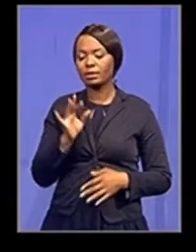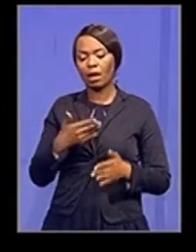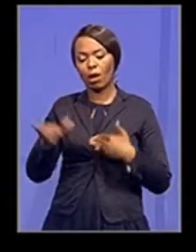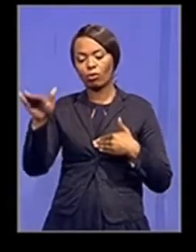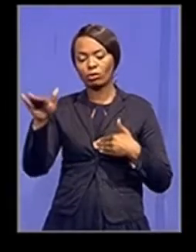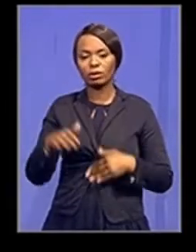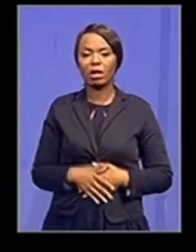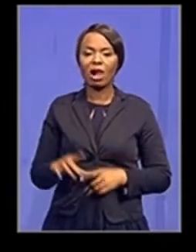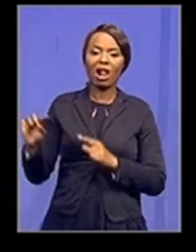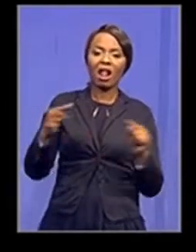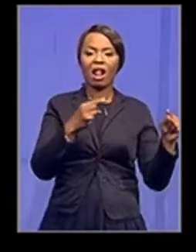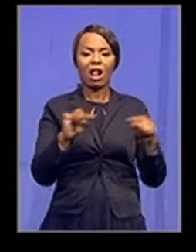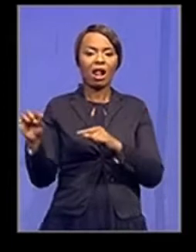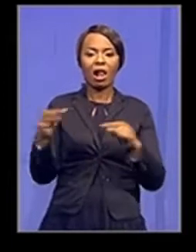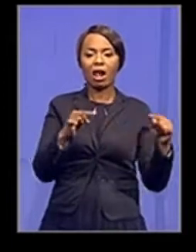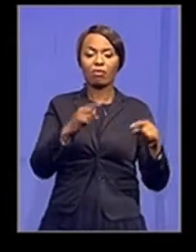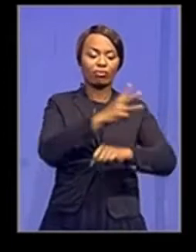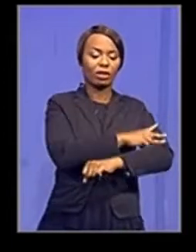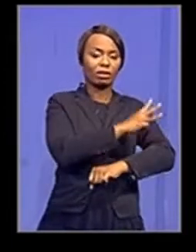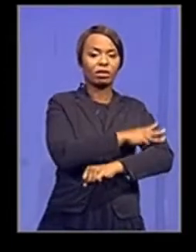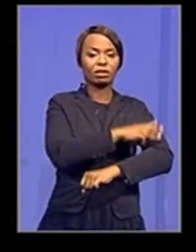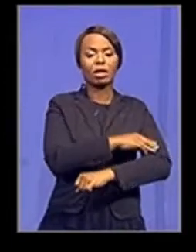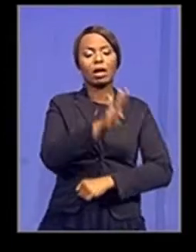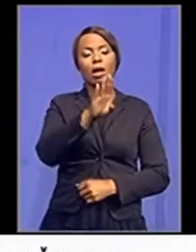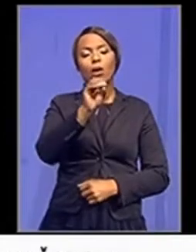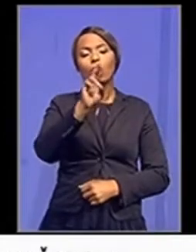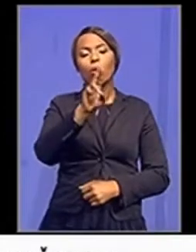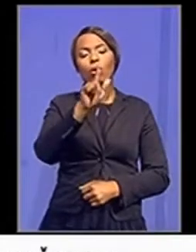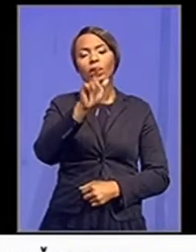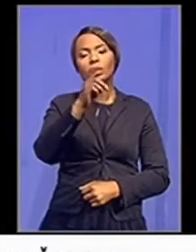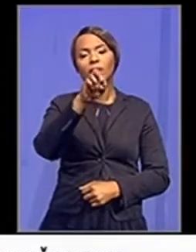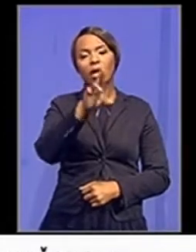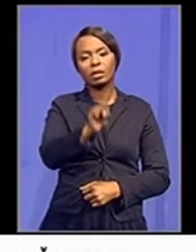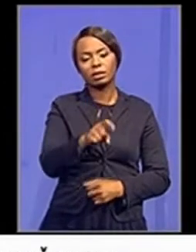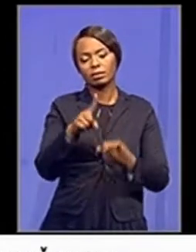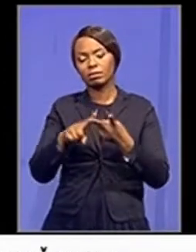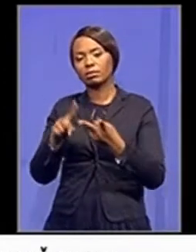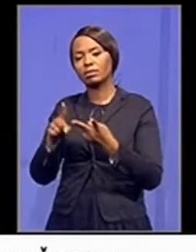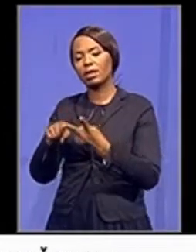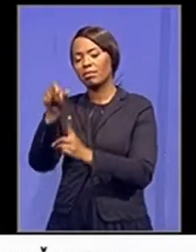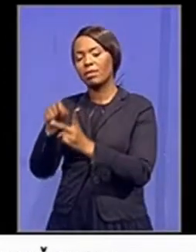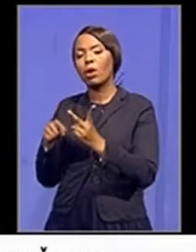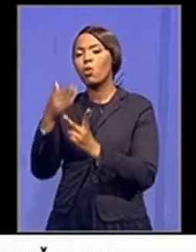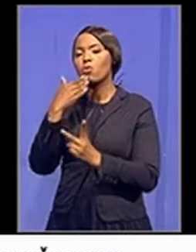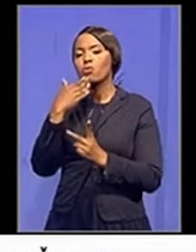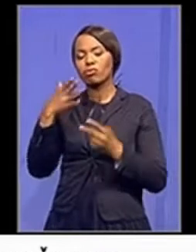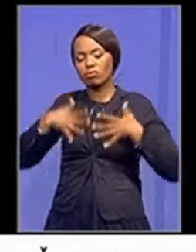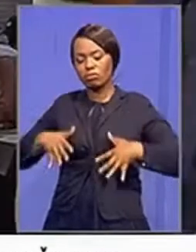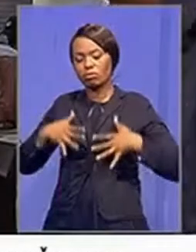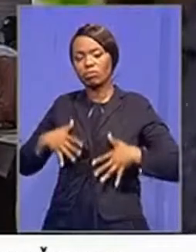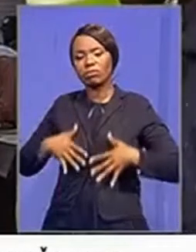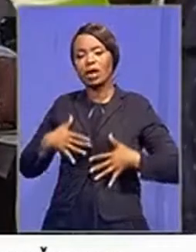e le maswe magareng ga motsamaisi wa tikwatikwe ya Boulders Jose Maponyane le mokgaratlhela setso sa Mandebele Thando